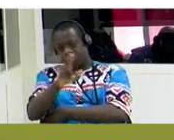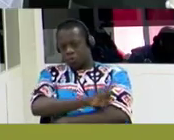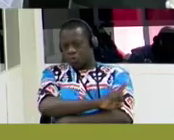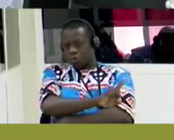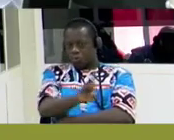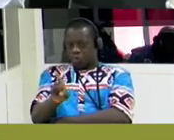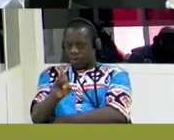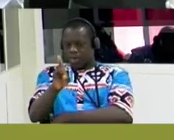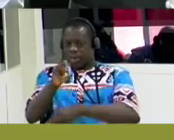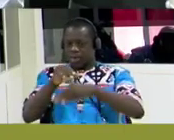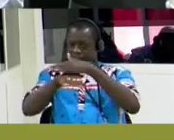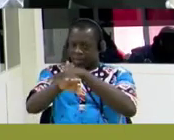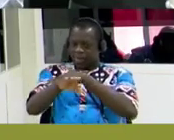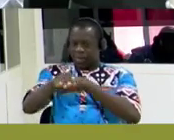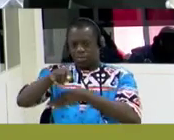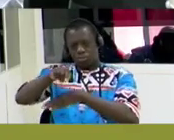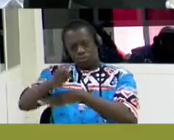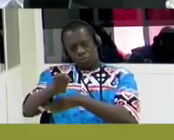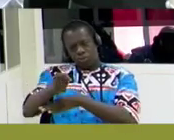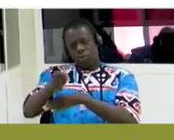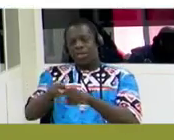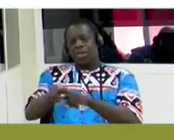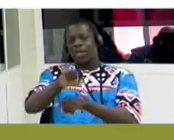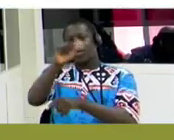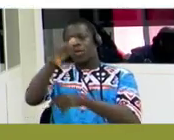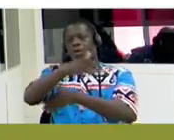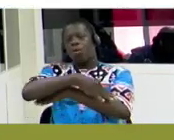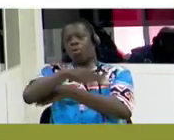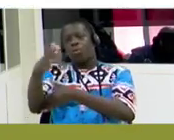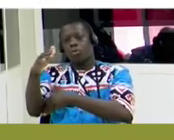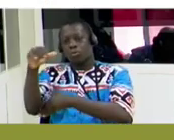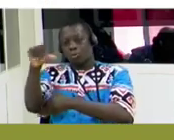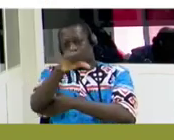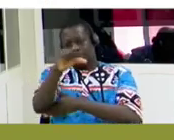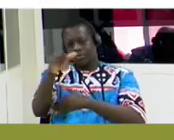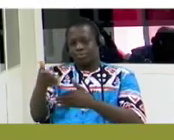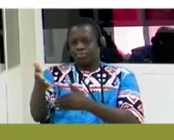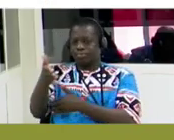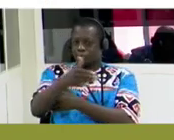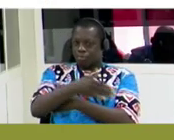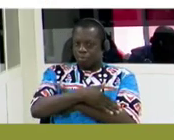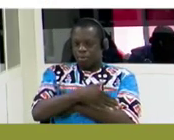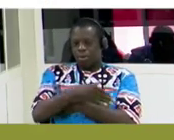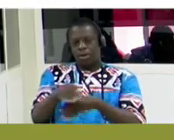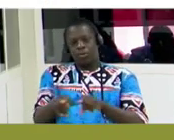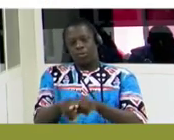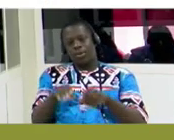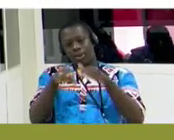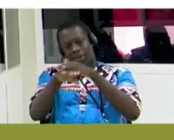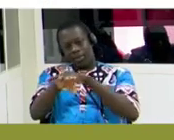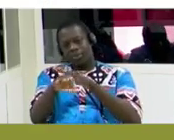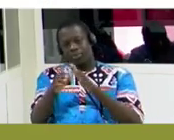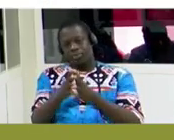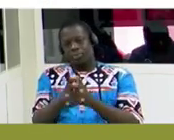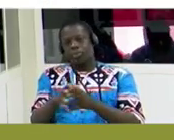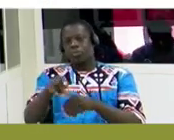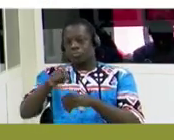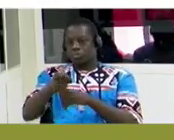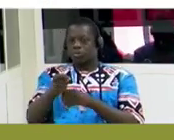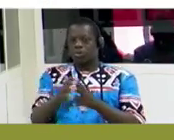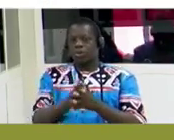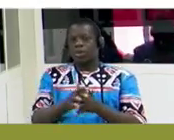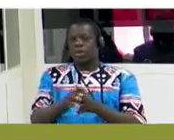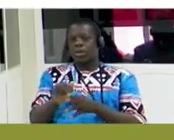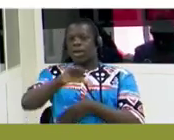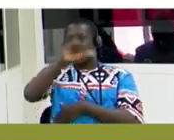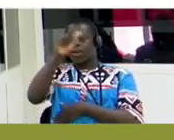They close and open another door. That's a security wing, they said. We entered two. We close. And they